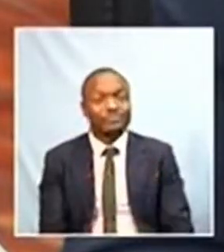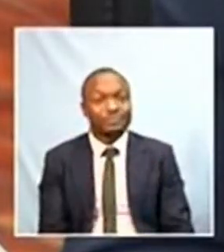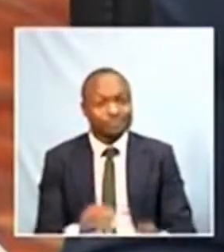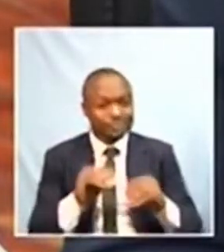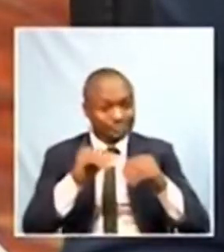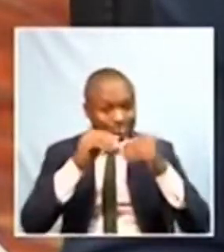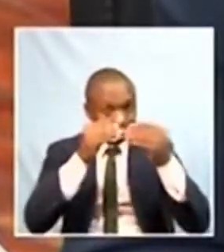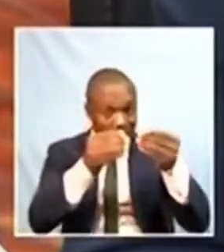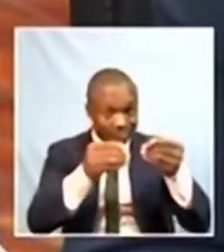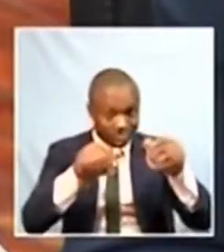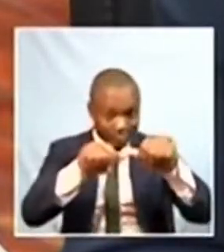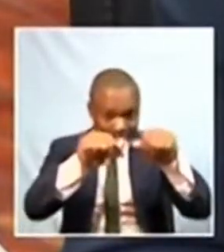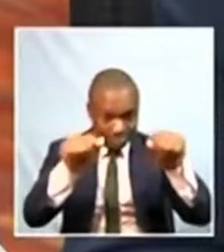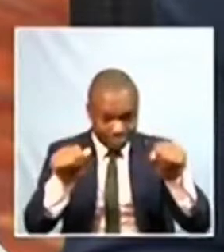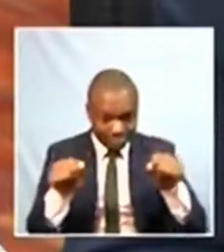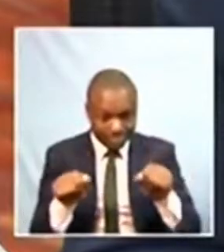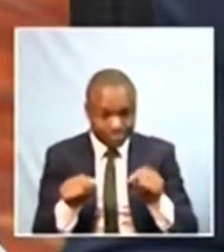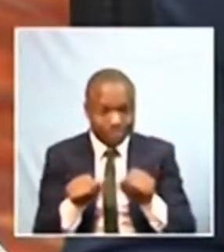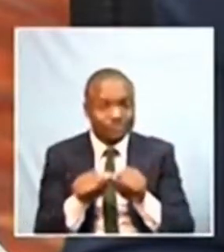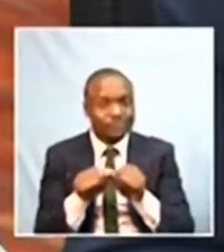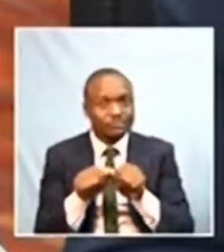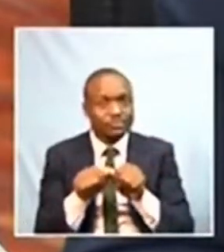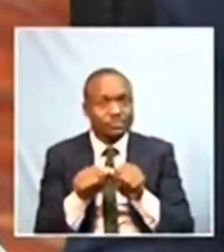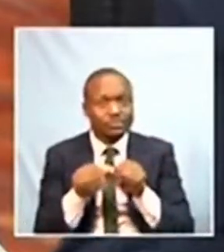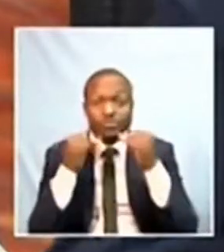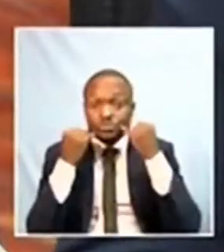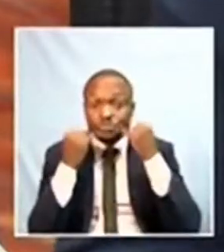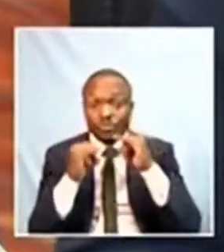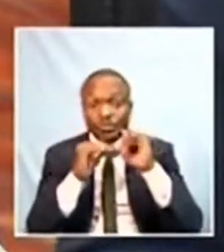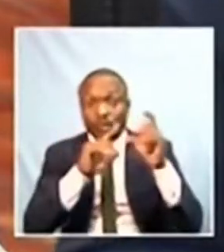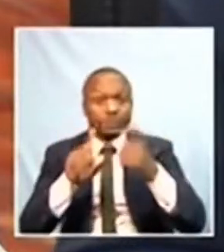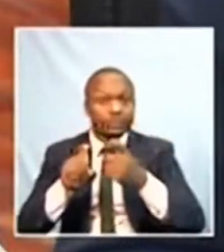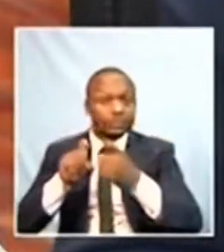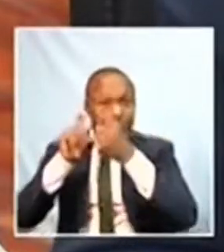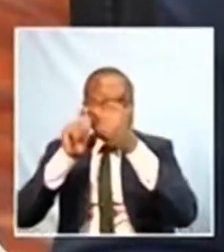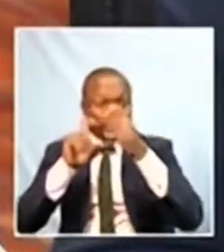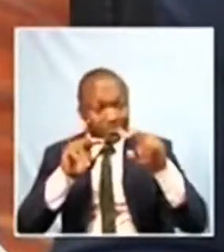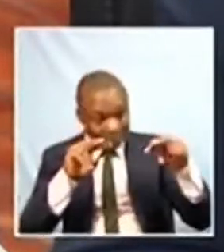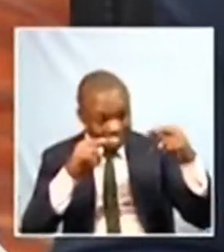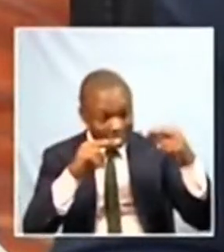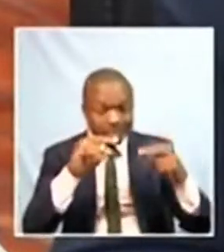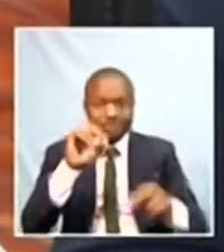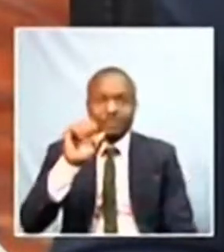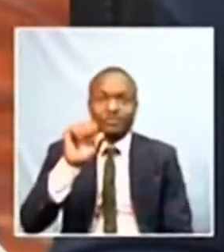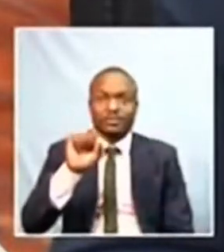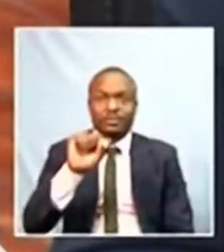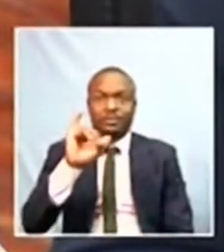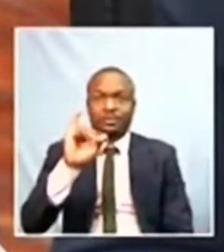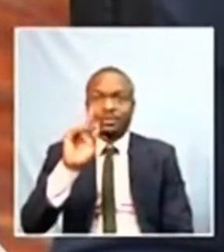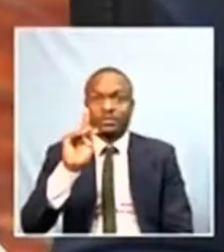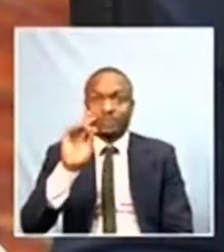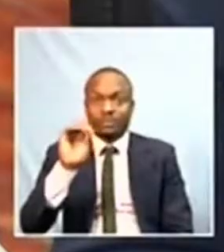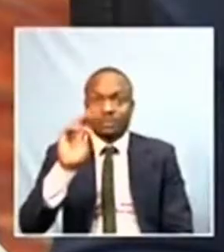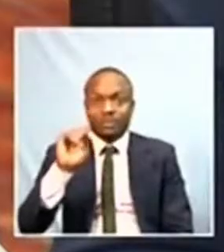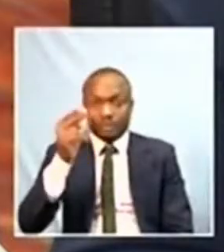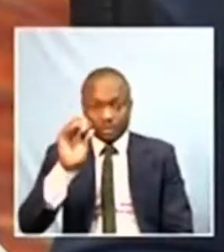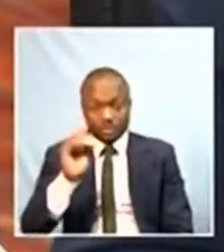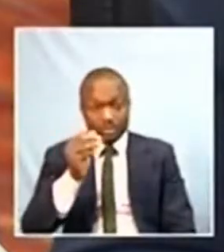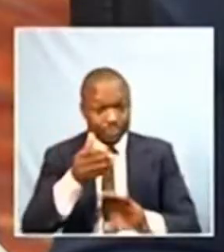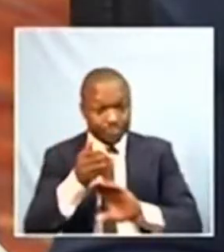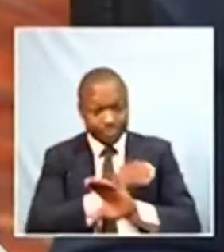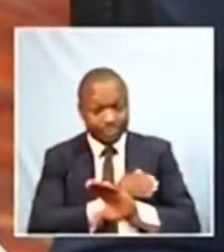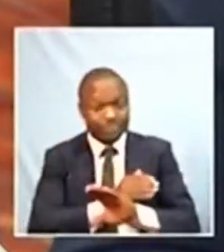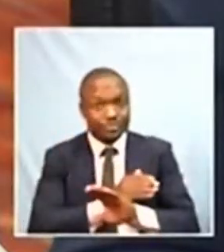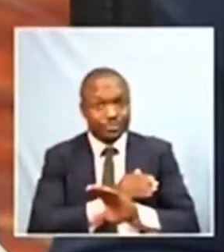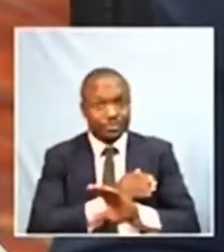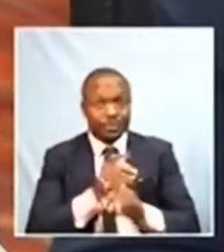give a general perspective of the challenges that are faced in SIKONGO, Chair. Before I go to that, I would also